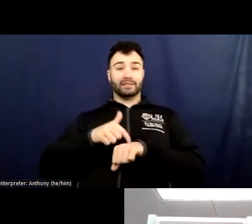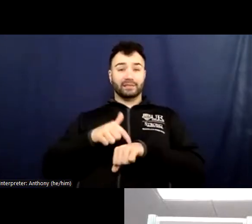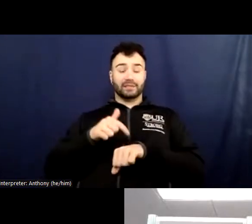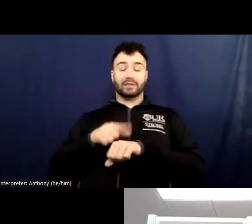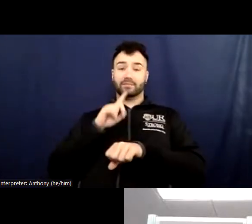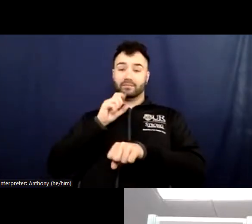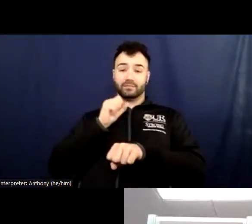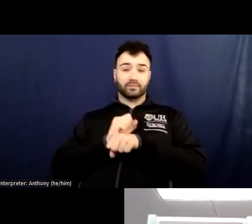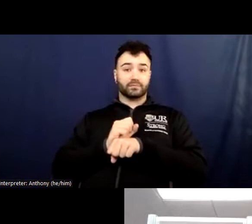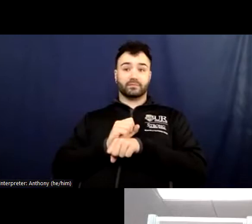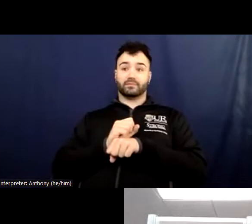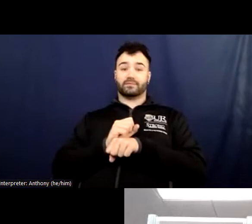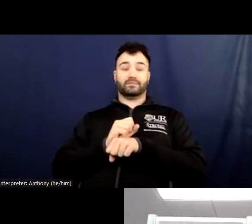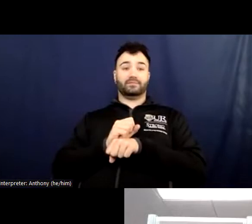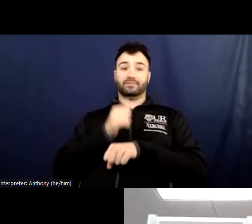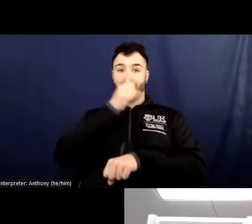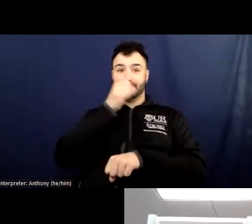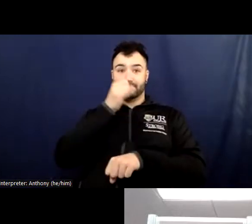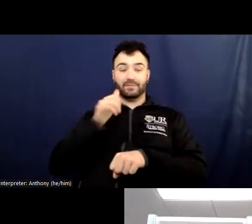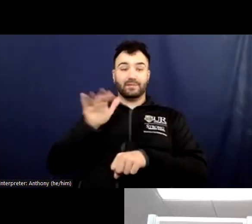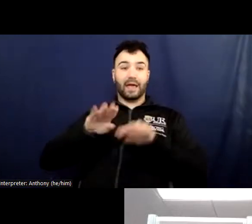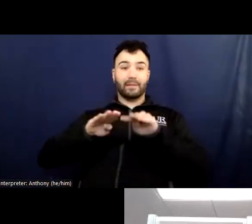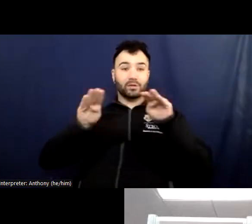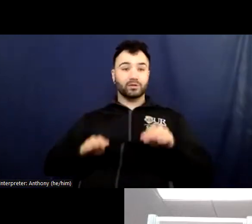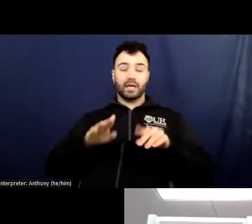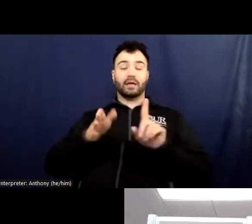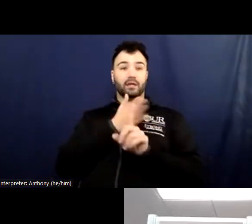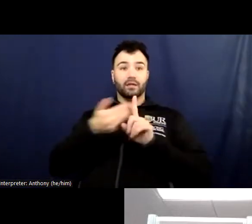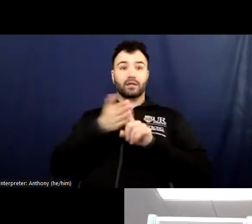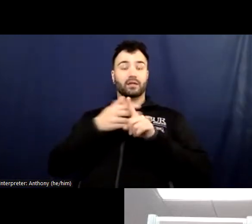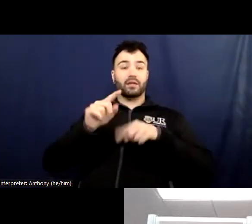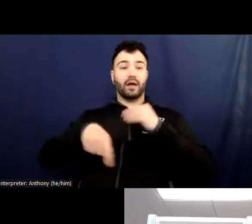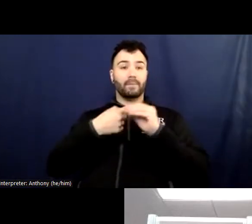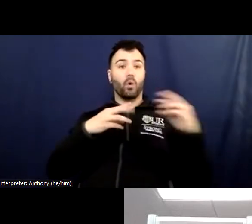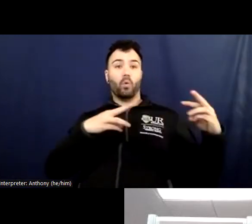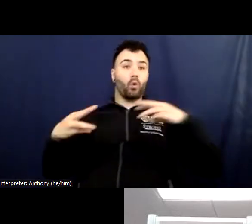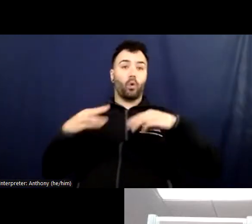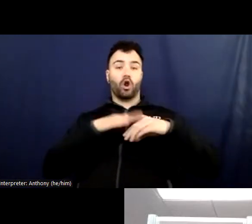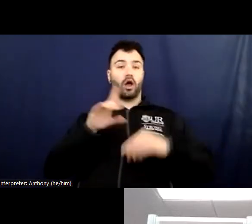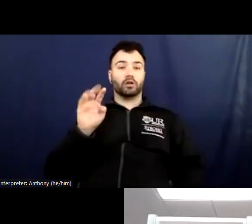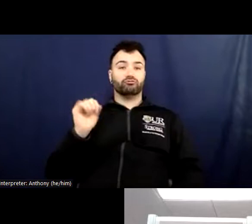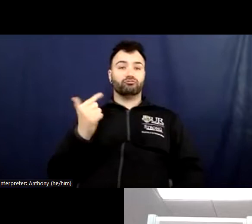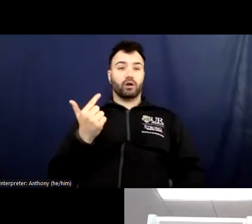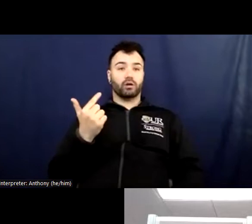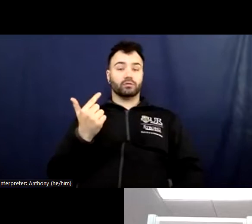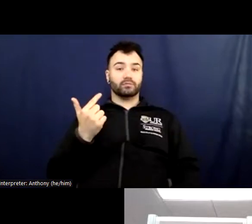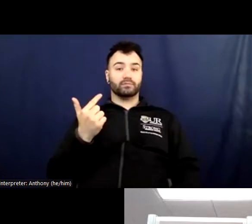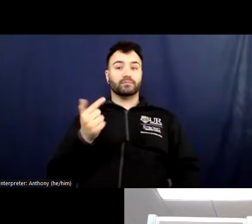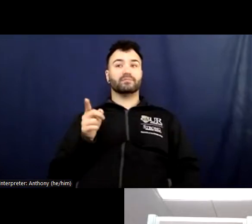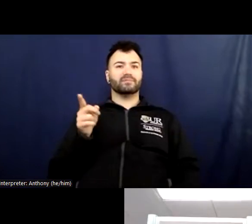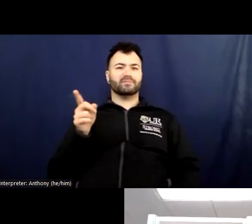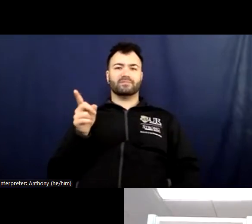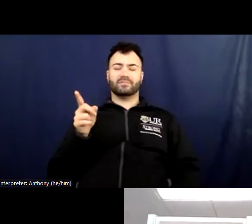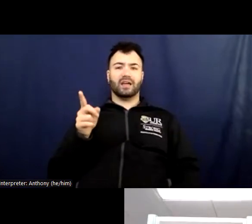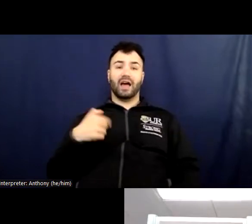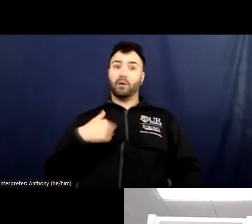absolute propaganda about the war on drugs, how great it's been. Even after 9/11, this really, really